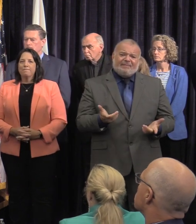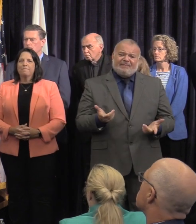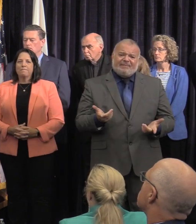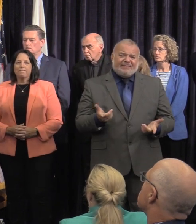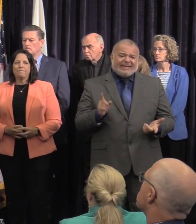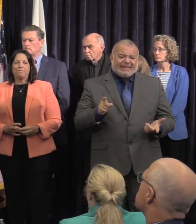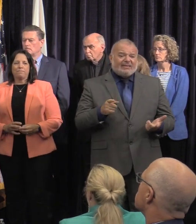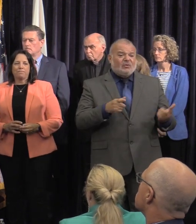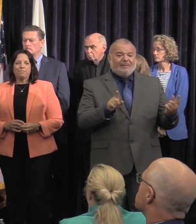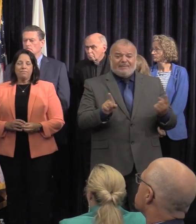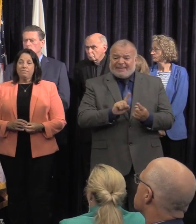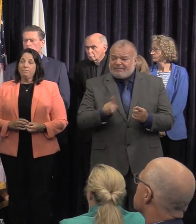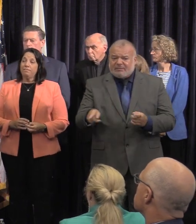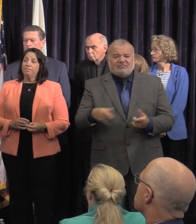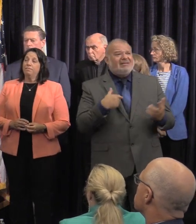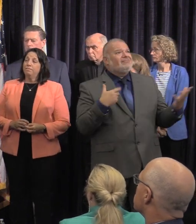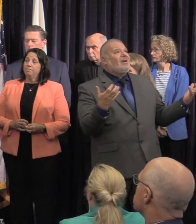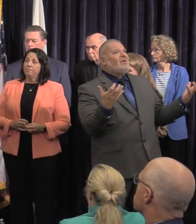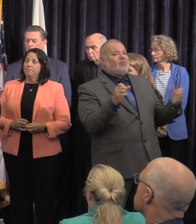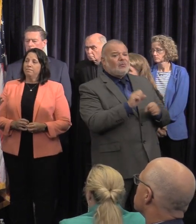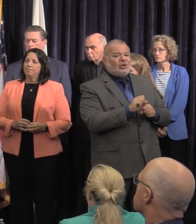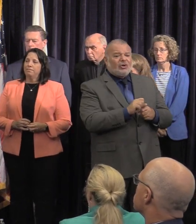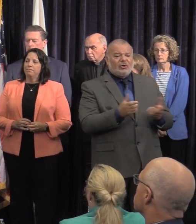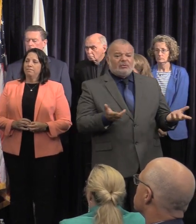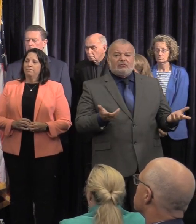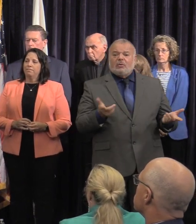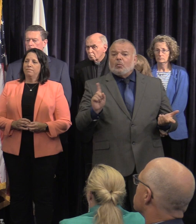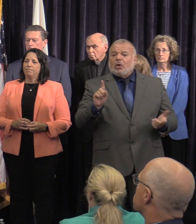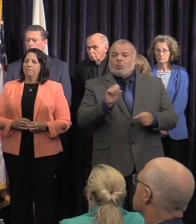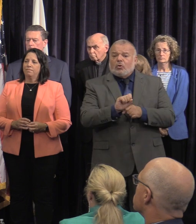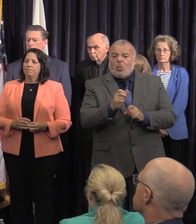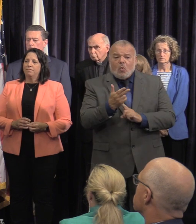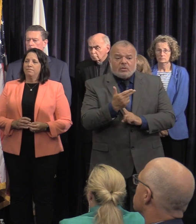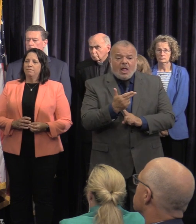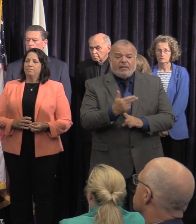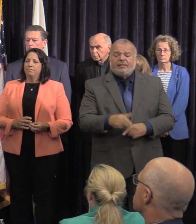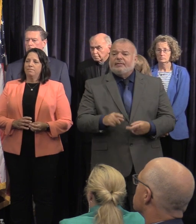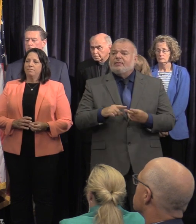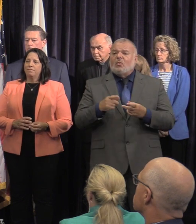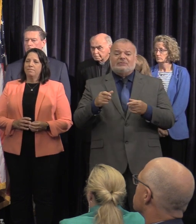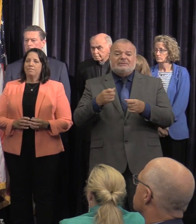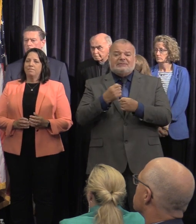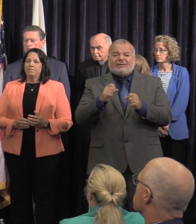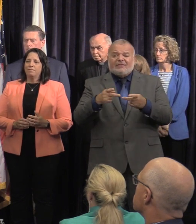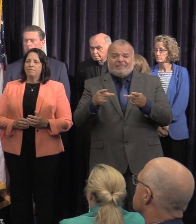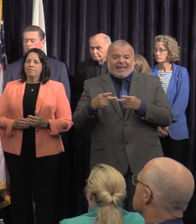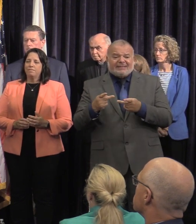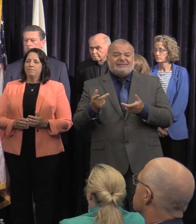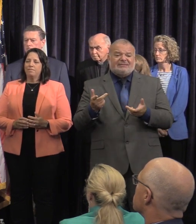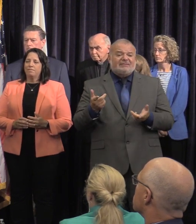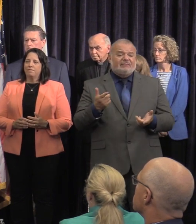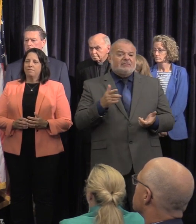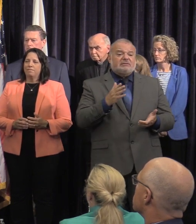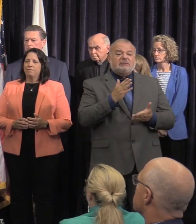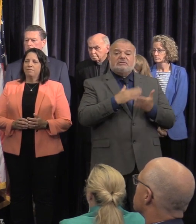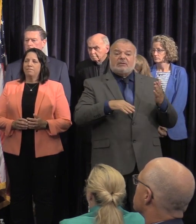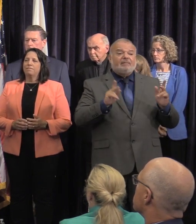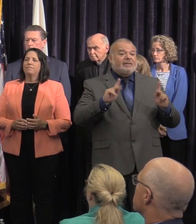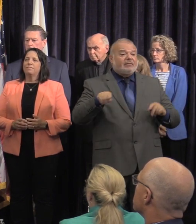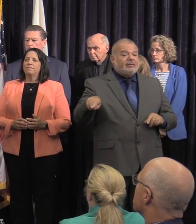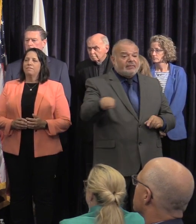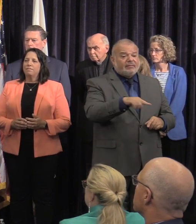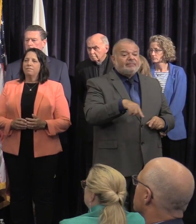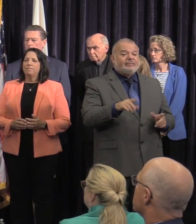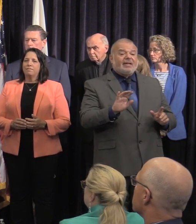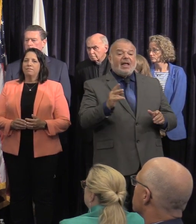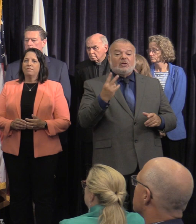time with in hotels and shelters here in communities around the state, some have been waiting not weeks, not months,